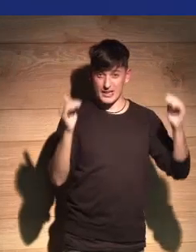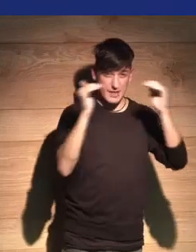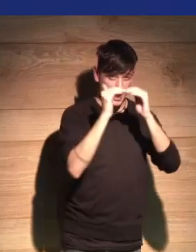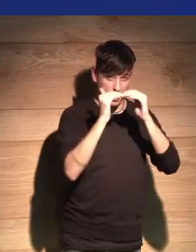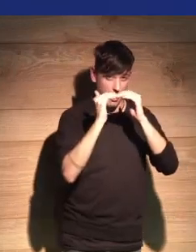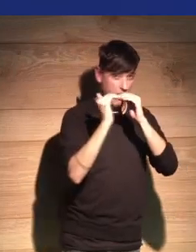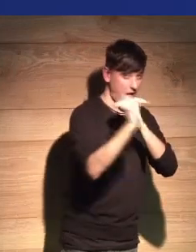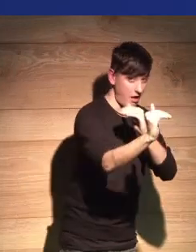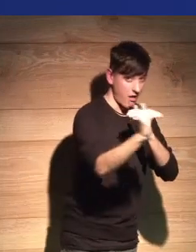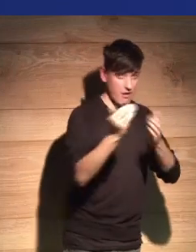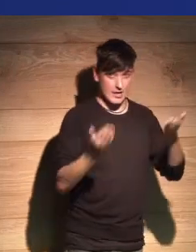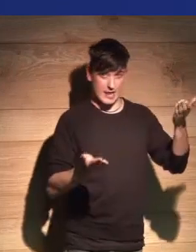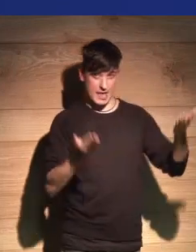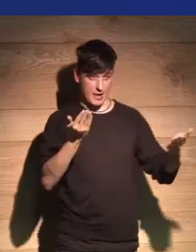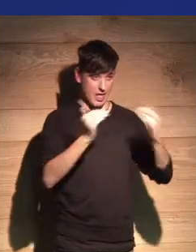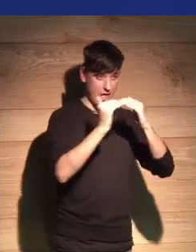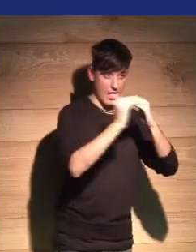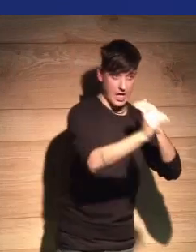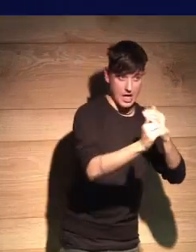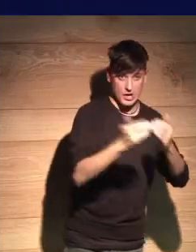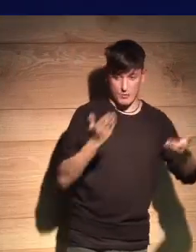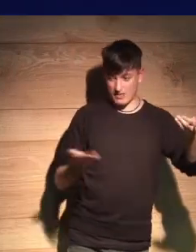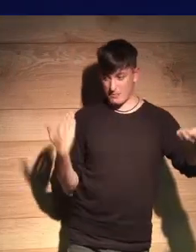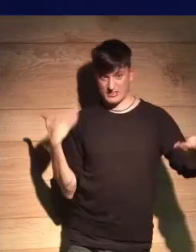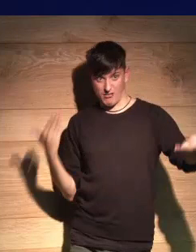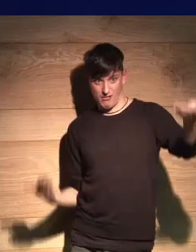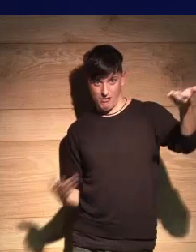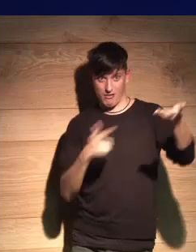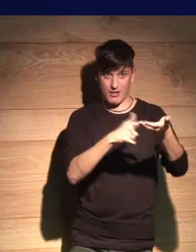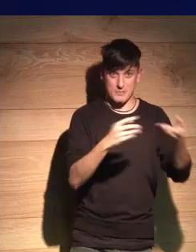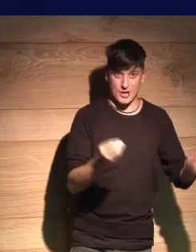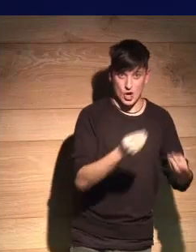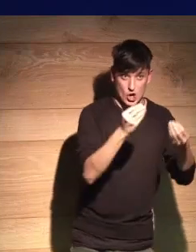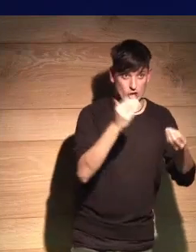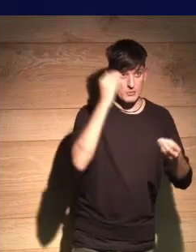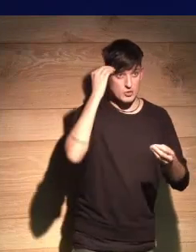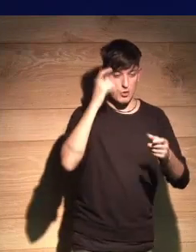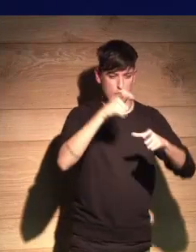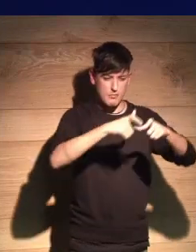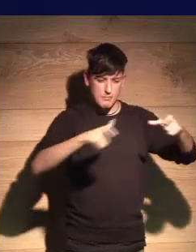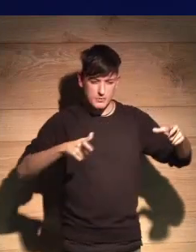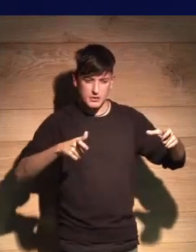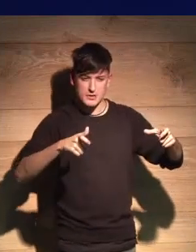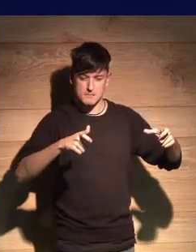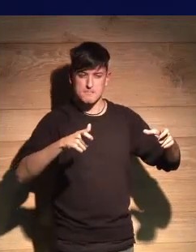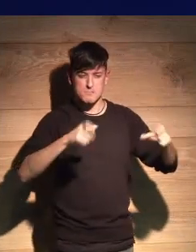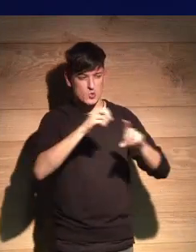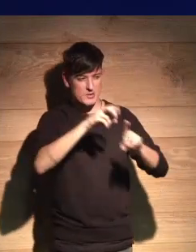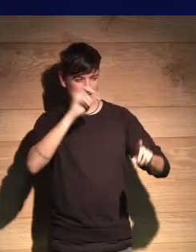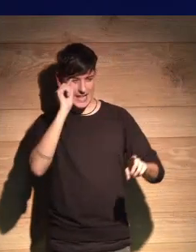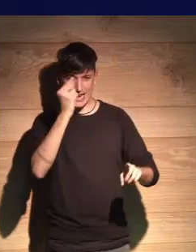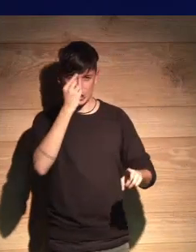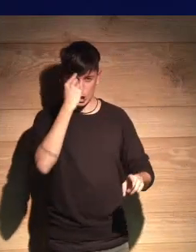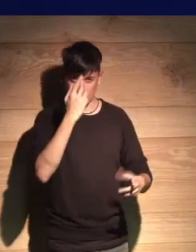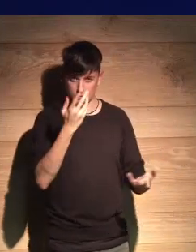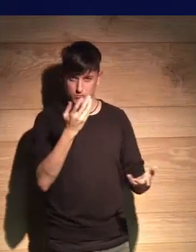more balanced and sustainable way. We have a society that is extraordinary from the